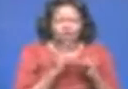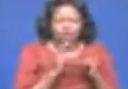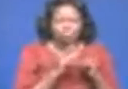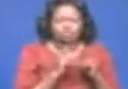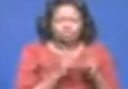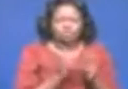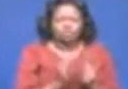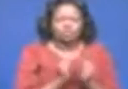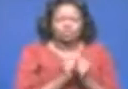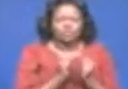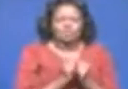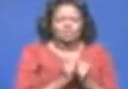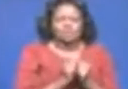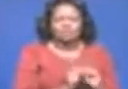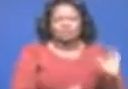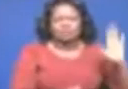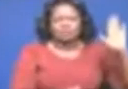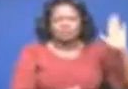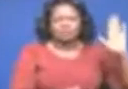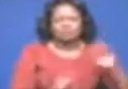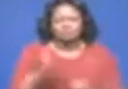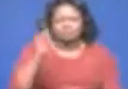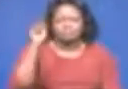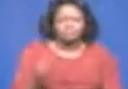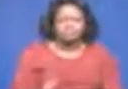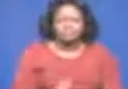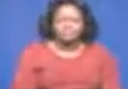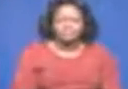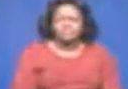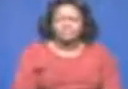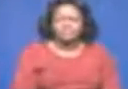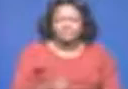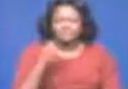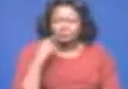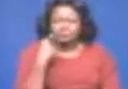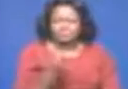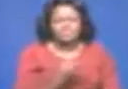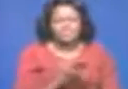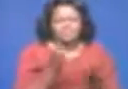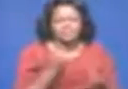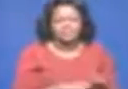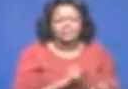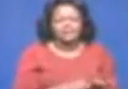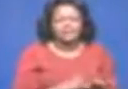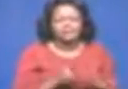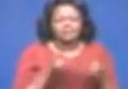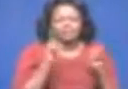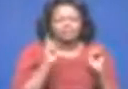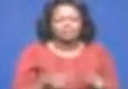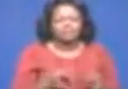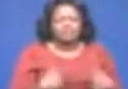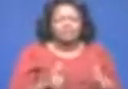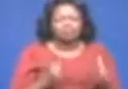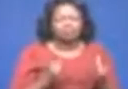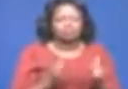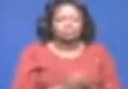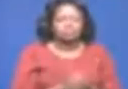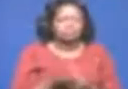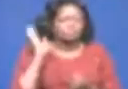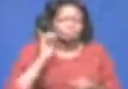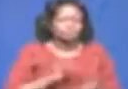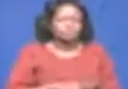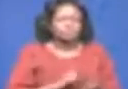with the swearing in judge. And so any moment from now, we should allow you to listen in as he takes the